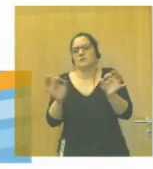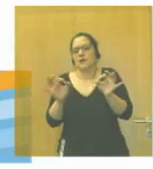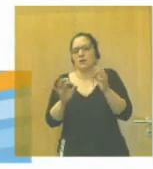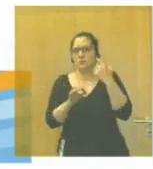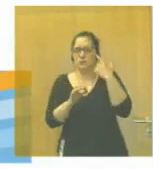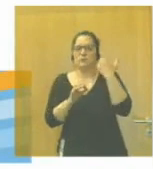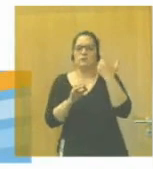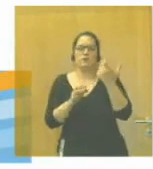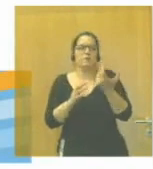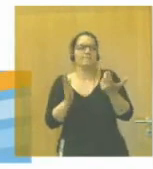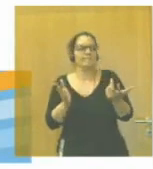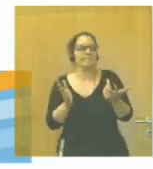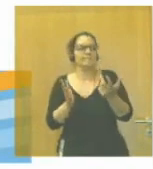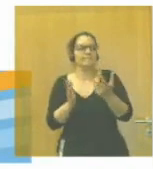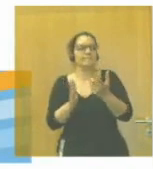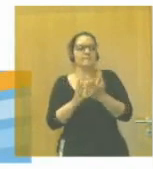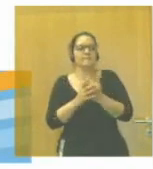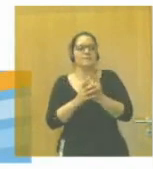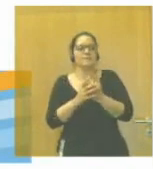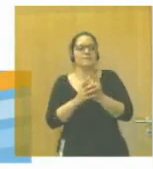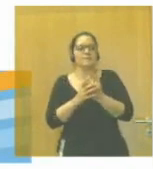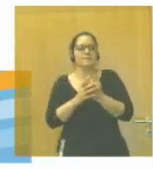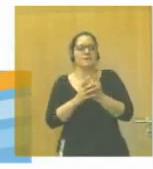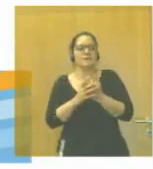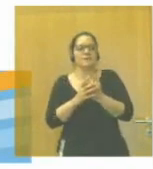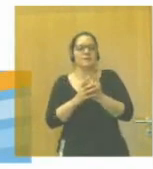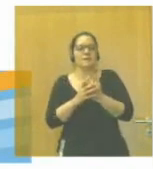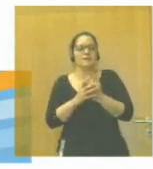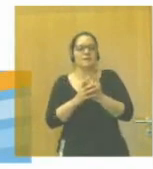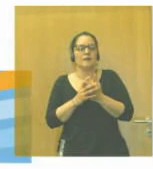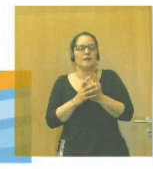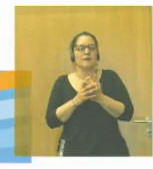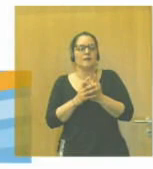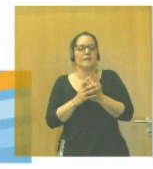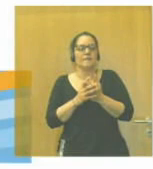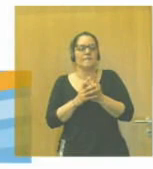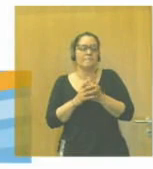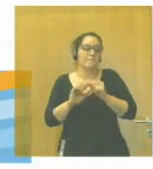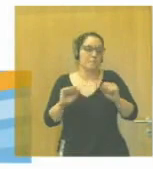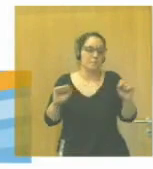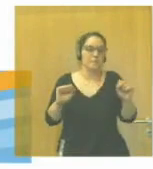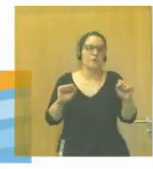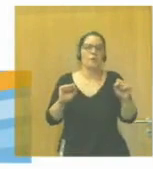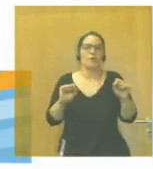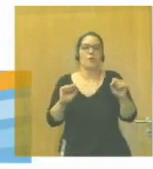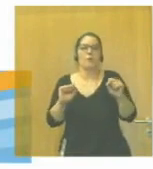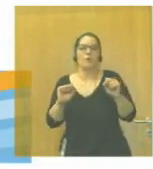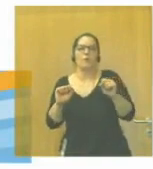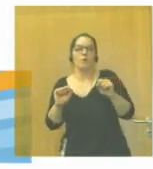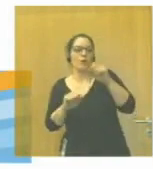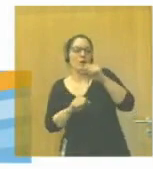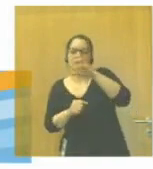arranges itself to adopt the seven principles, using this research to really think about how is a system, what